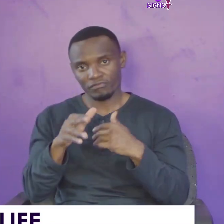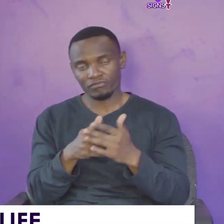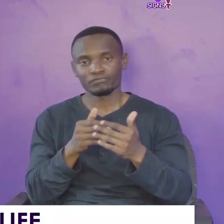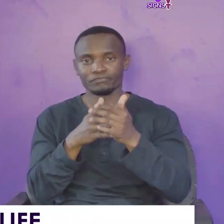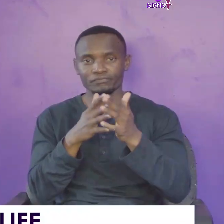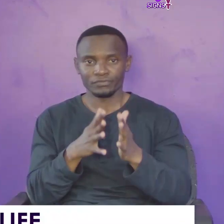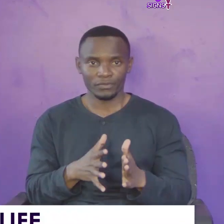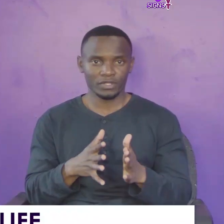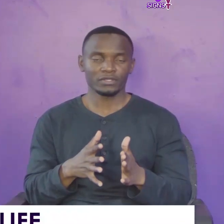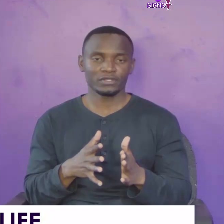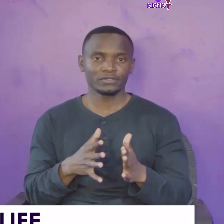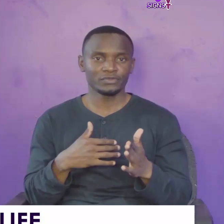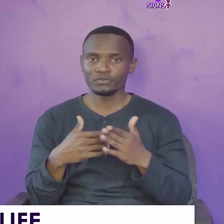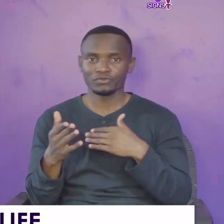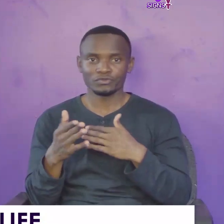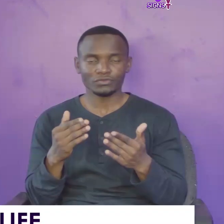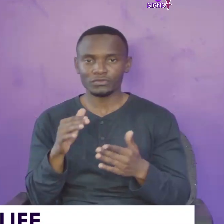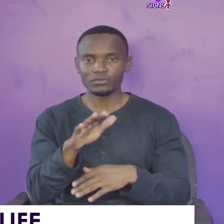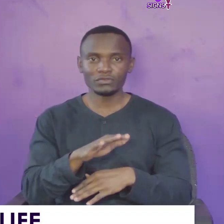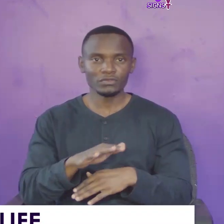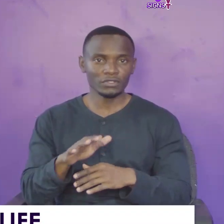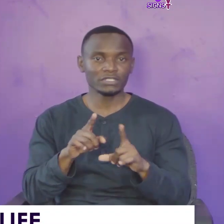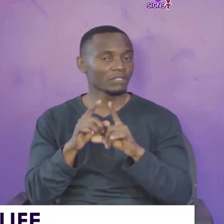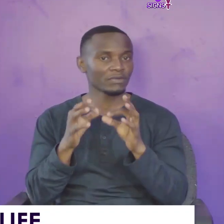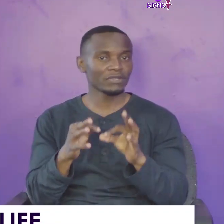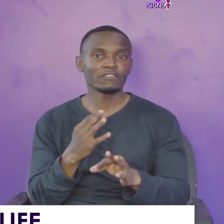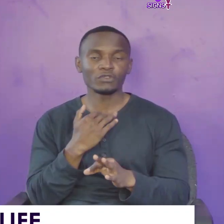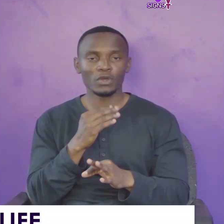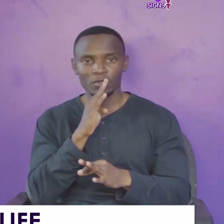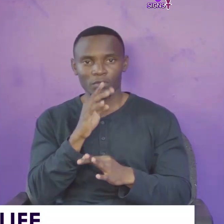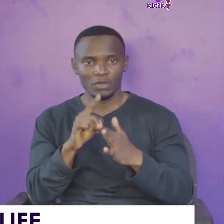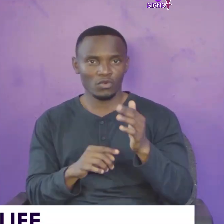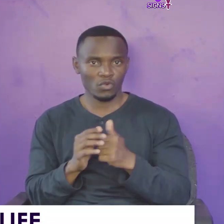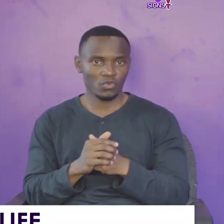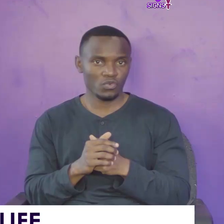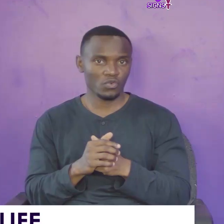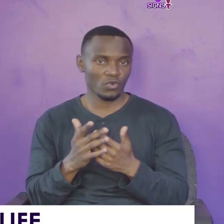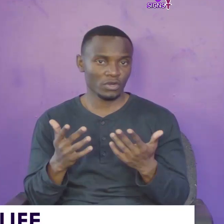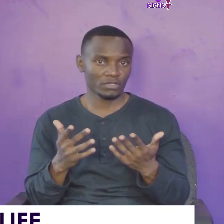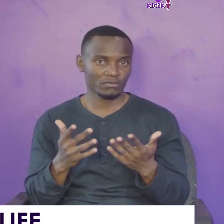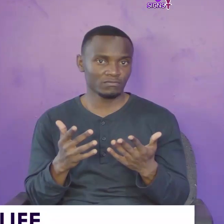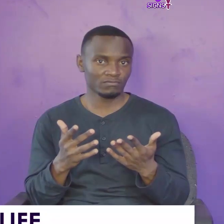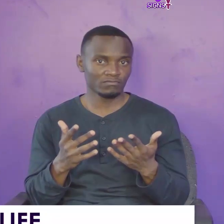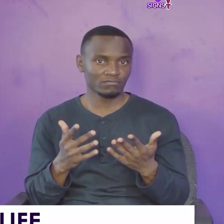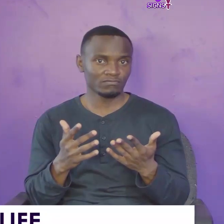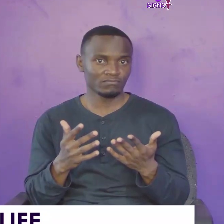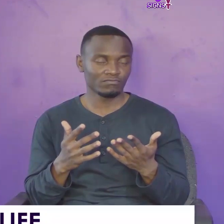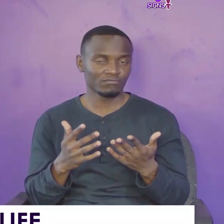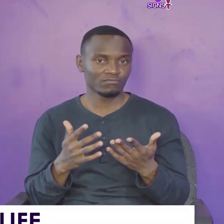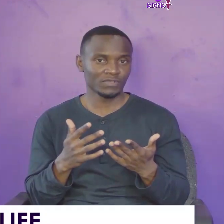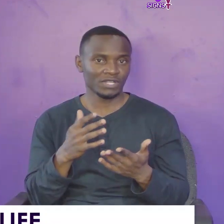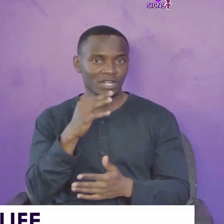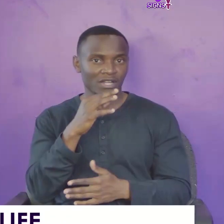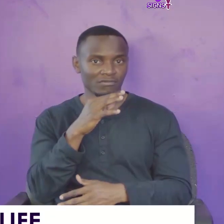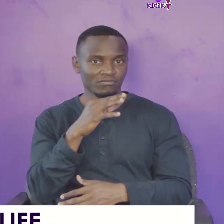forward to. If you're looking forward to being elected or you're in the office, I think one of the major things that you should look into